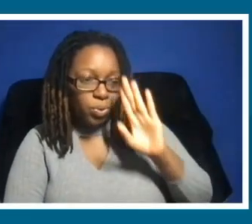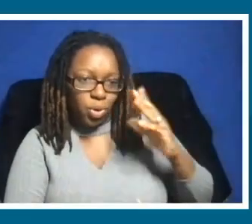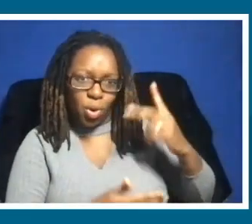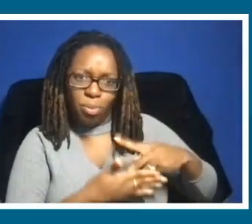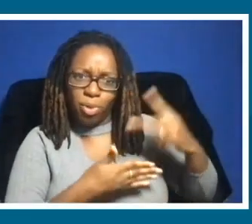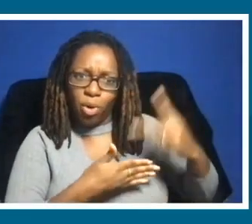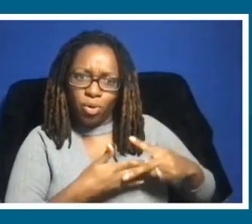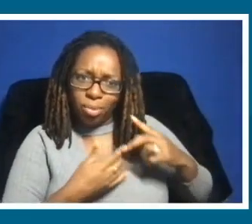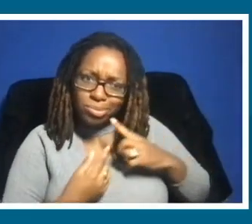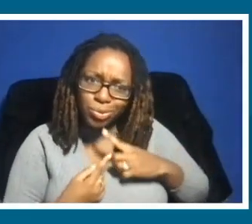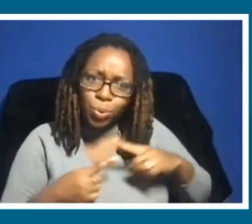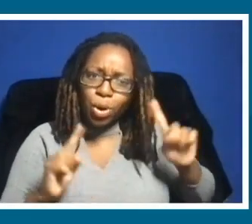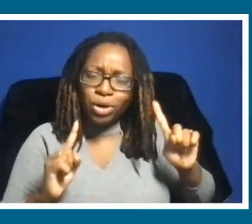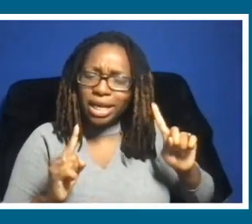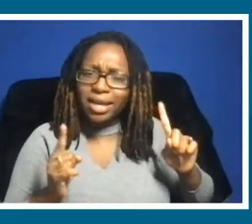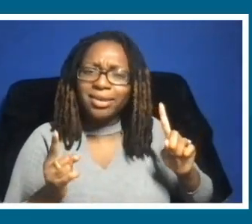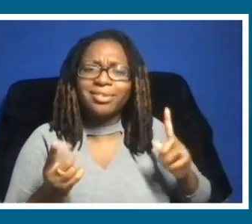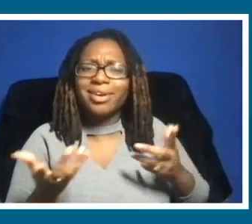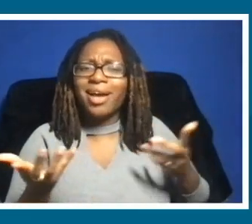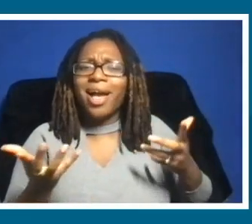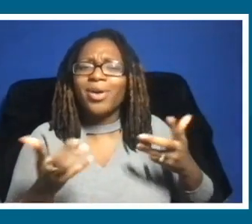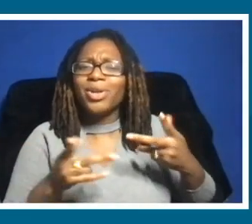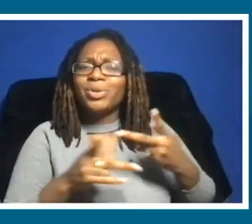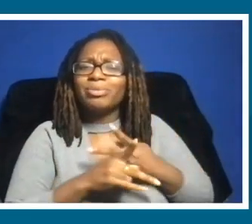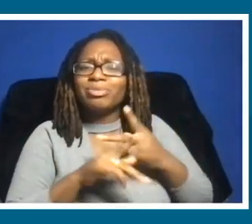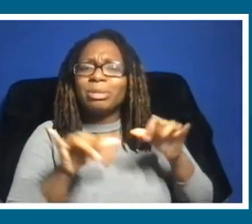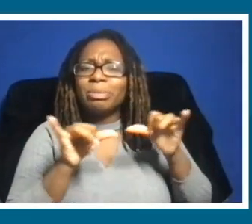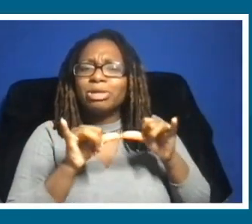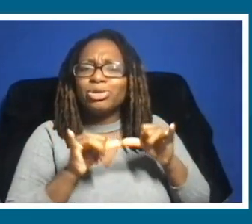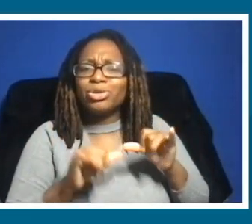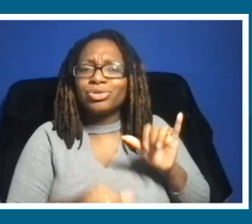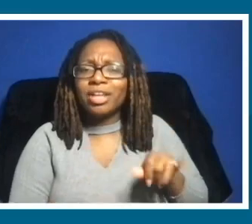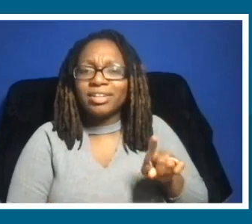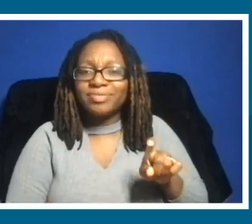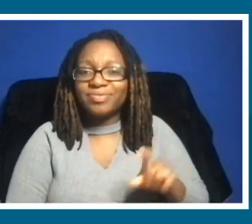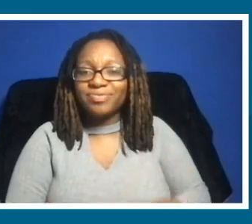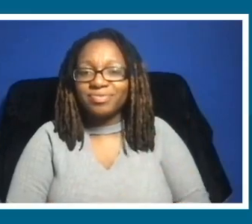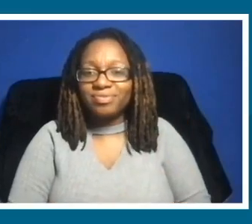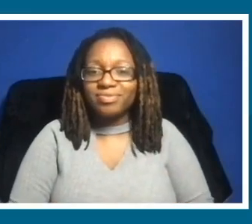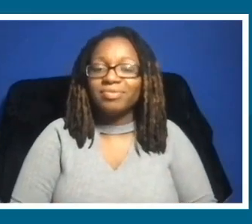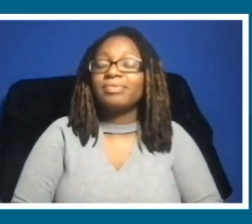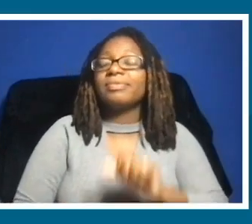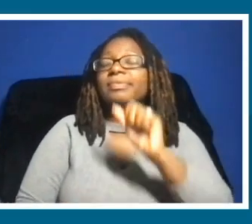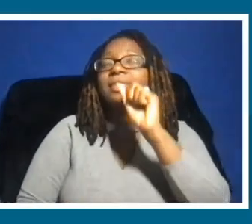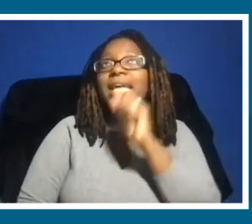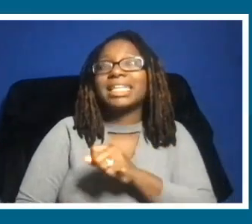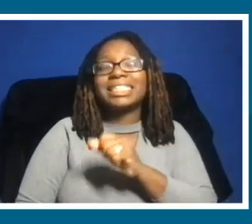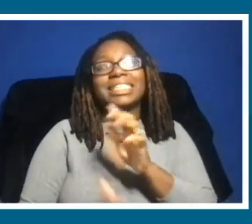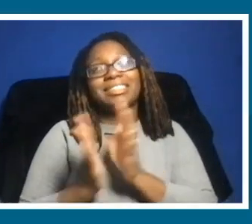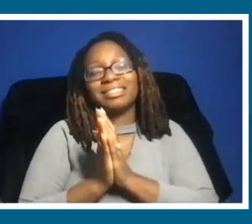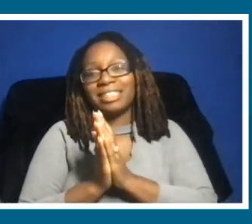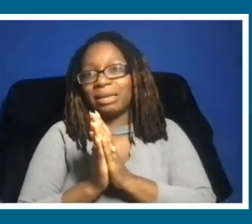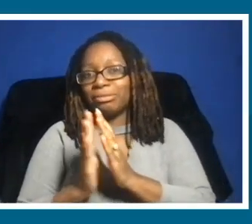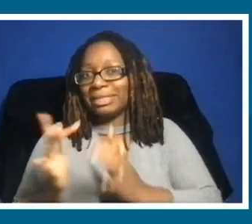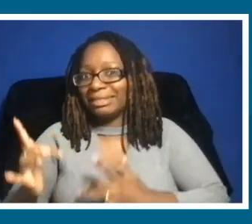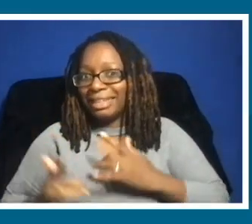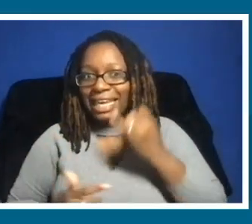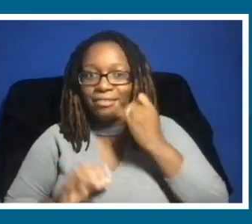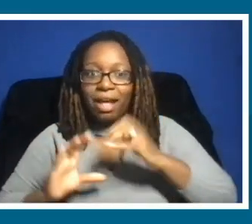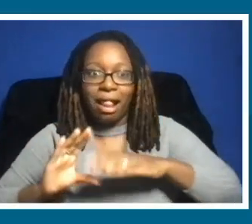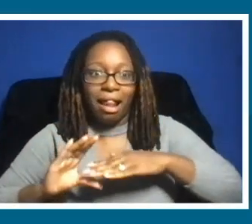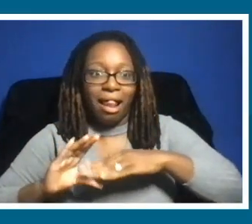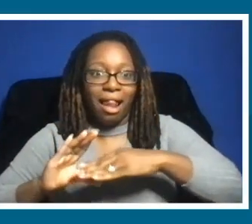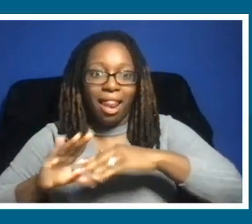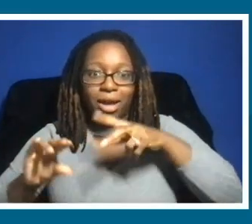Jessica, what's going on? Oh my goodness. I told Leanne to cut me off if I talk too much because I'm so excited about this story. So there